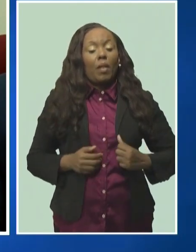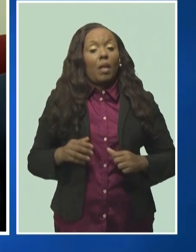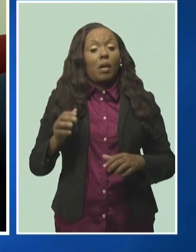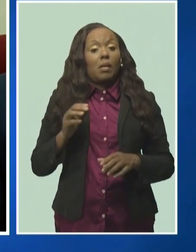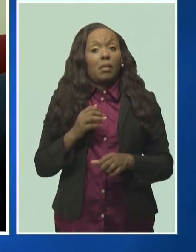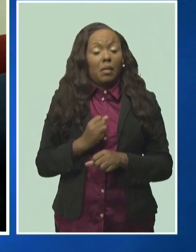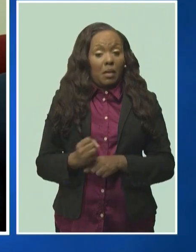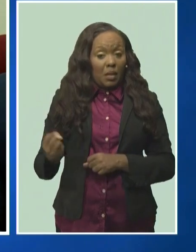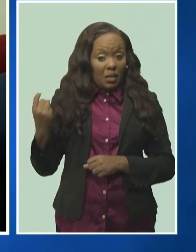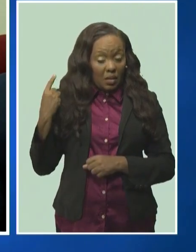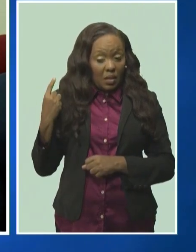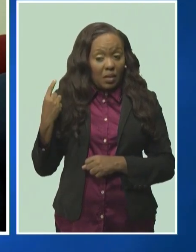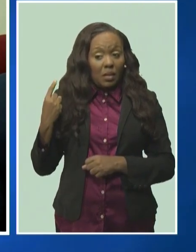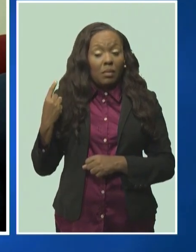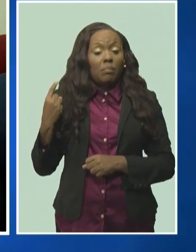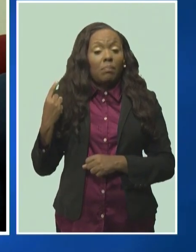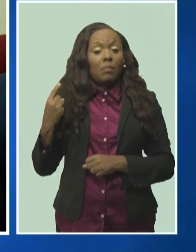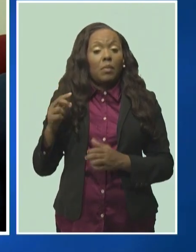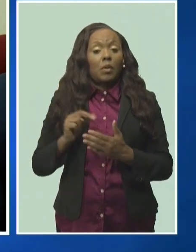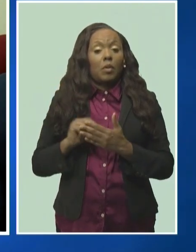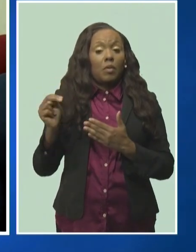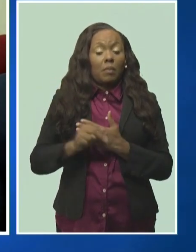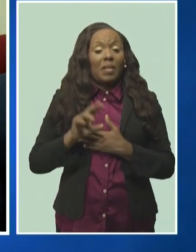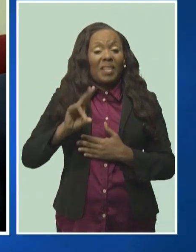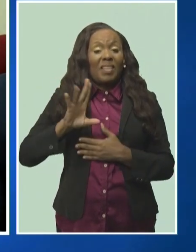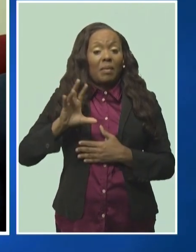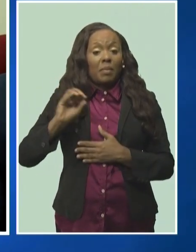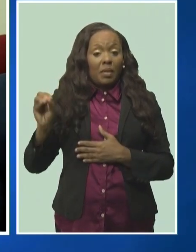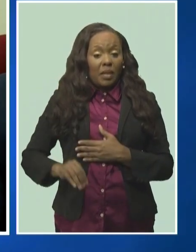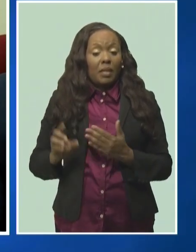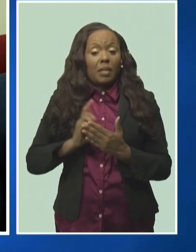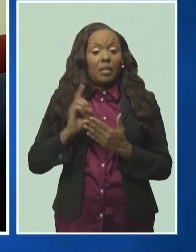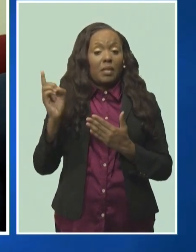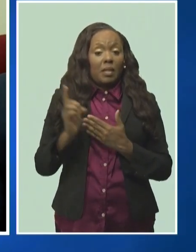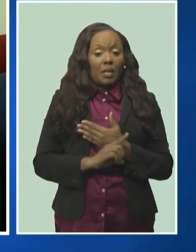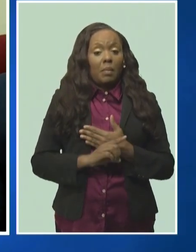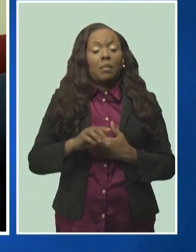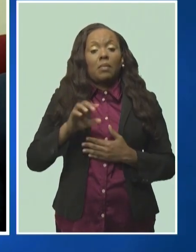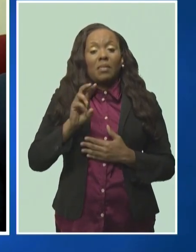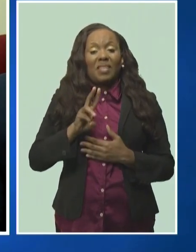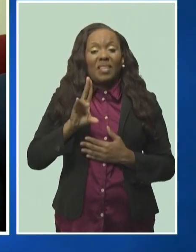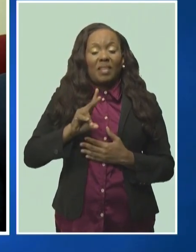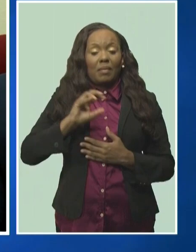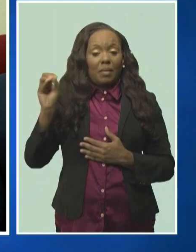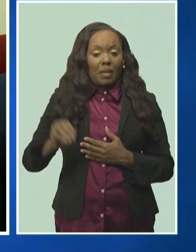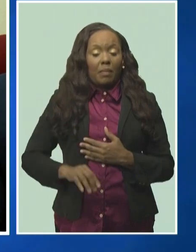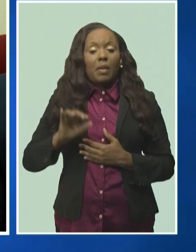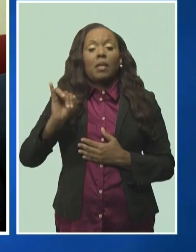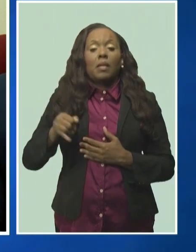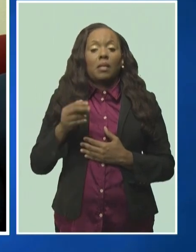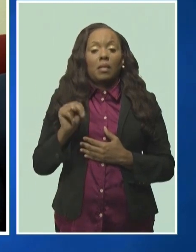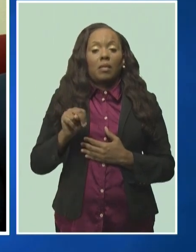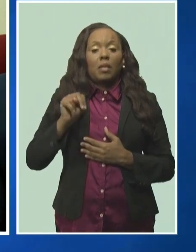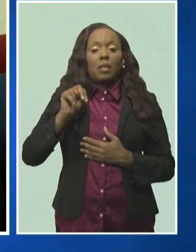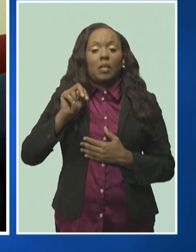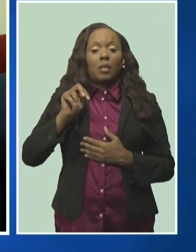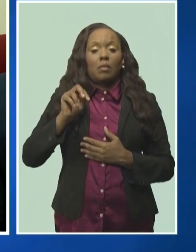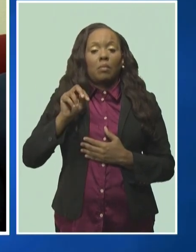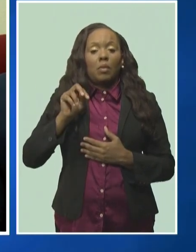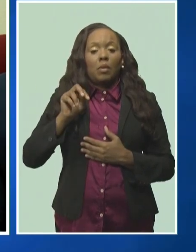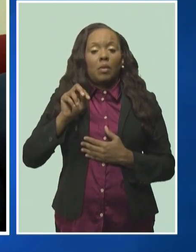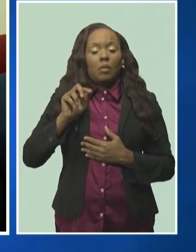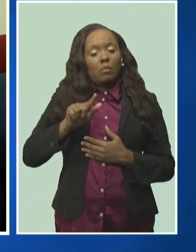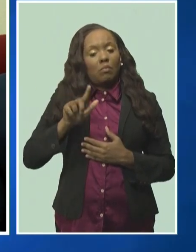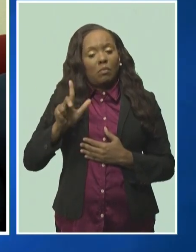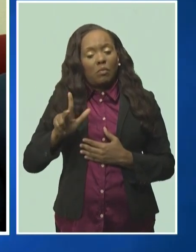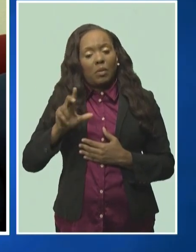year, which were November 75%, December 2022 67%, January 23